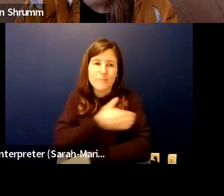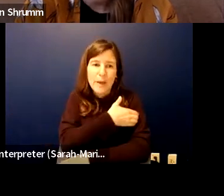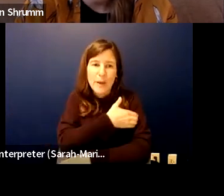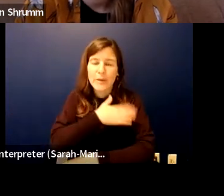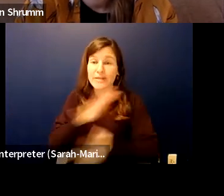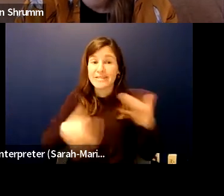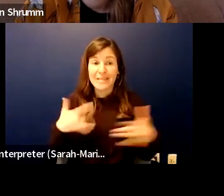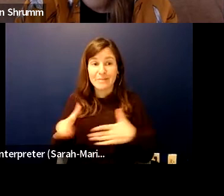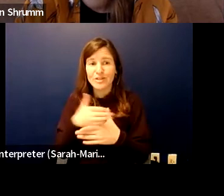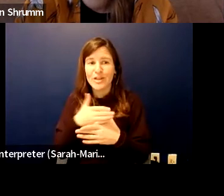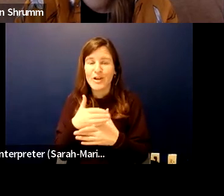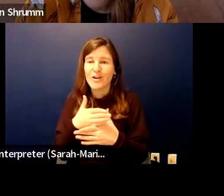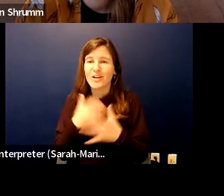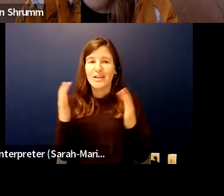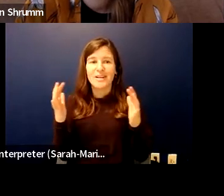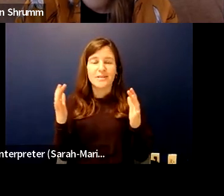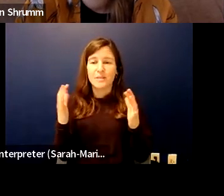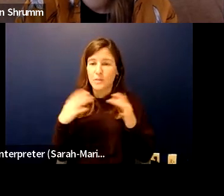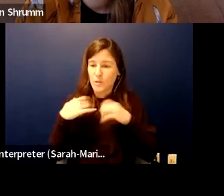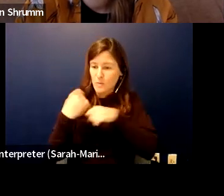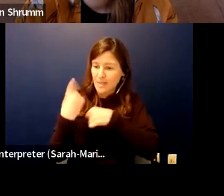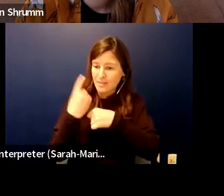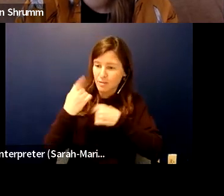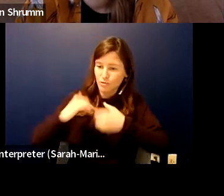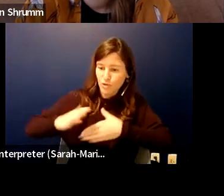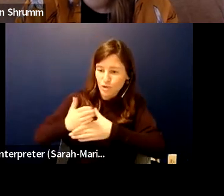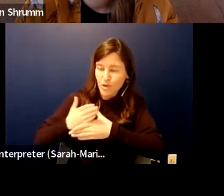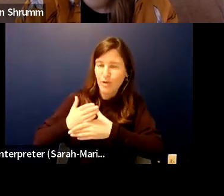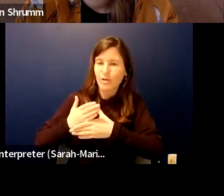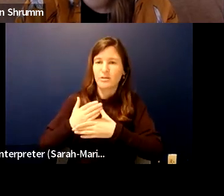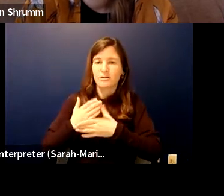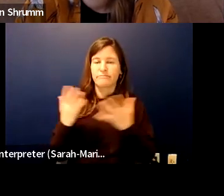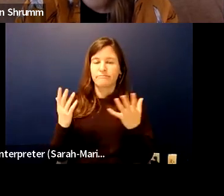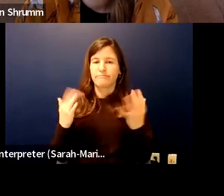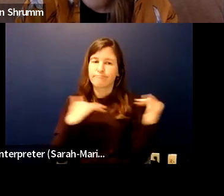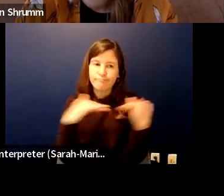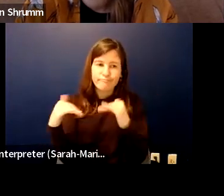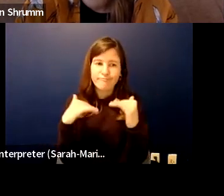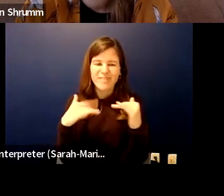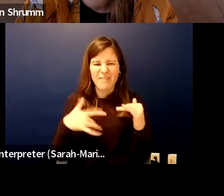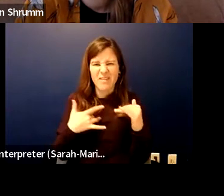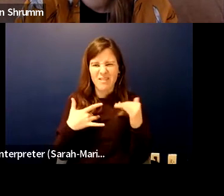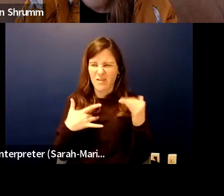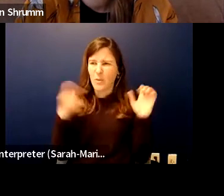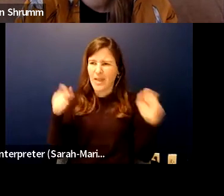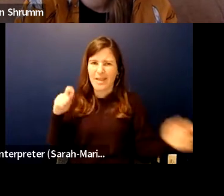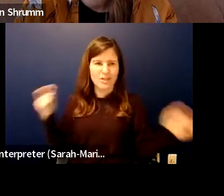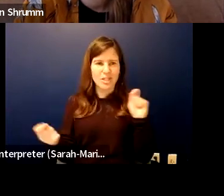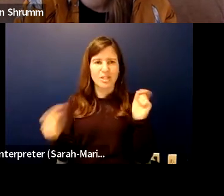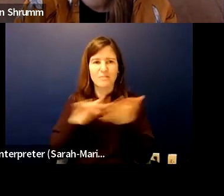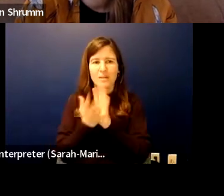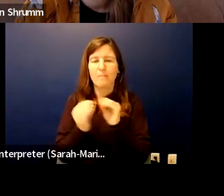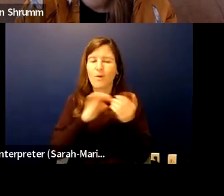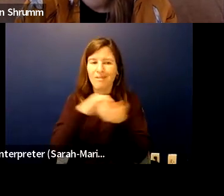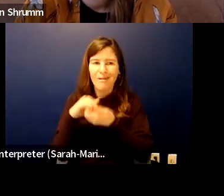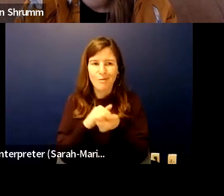the curation is shared, or whatever that looks like. And I think there's a lot that can be collaborative that's not.